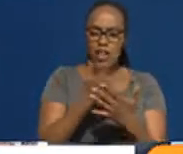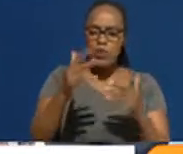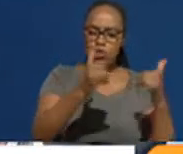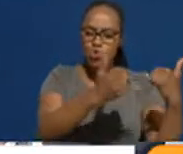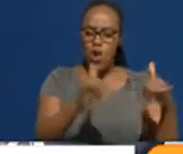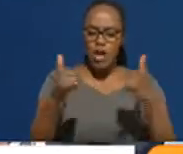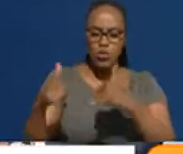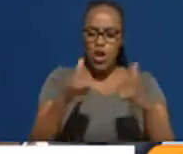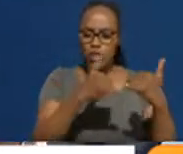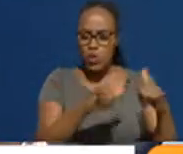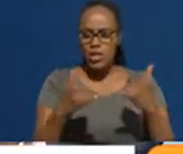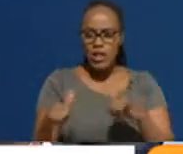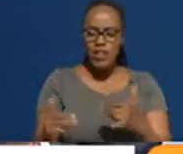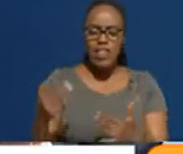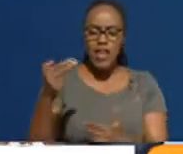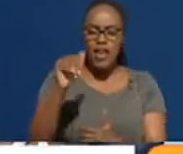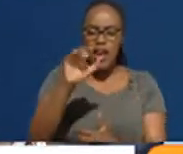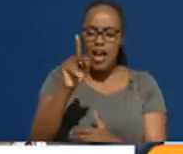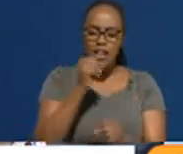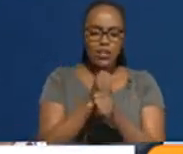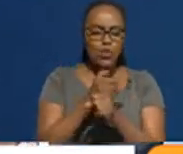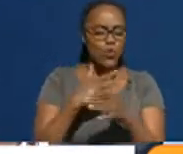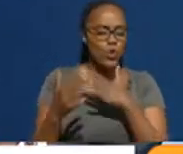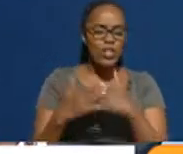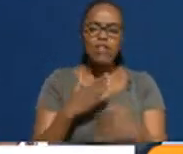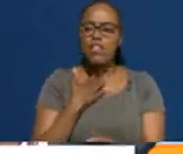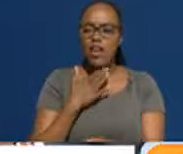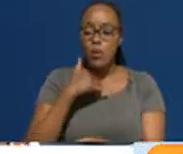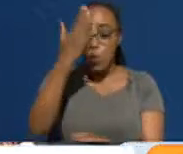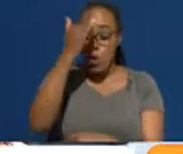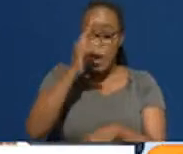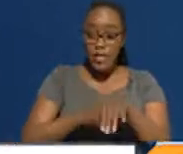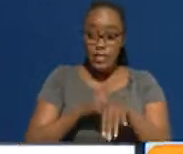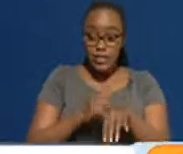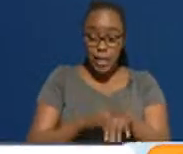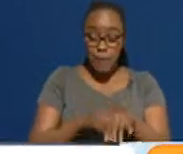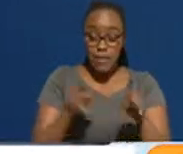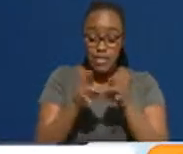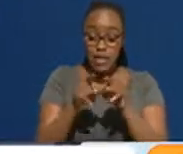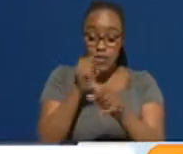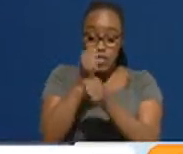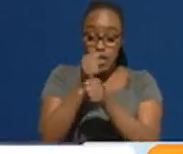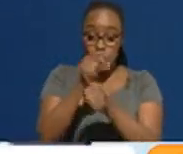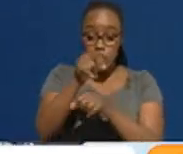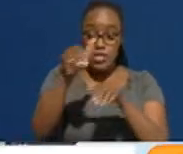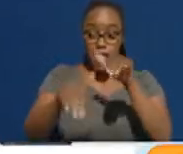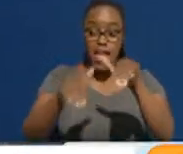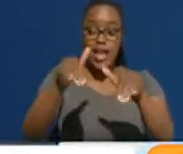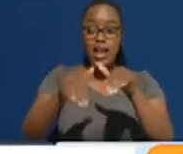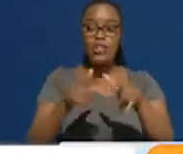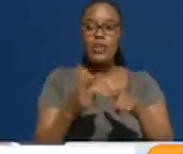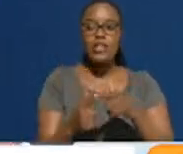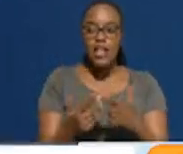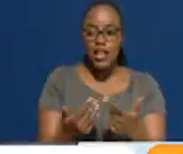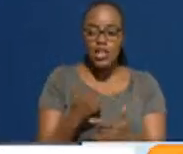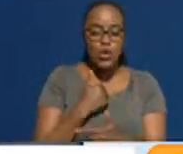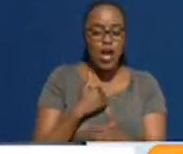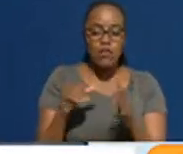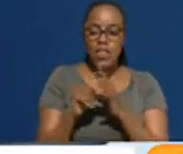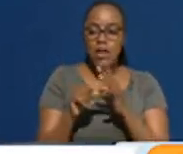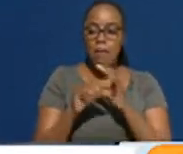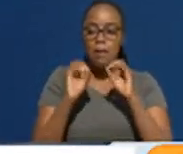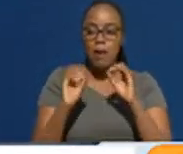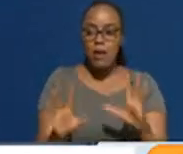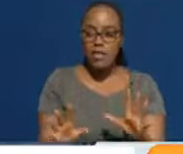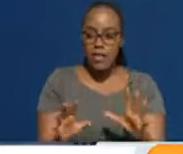Try. They hack, they do whatever they can, so that by the time they go into the election, you do not have the problem that